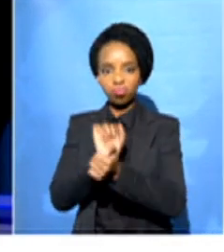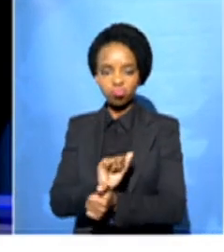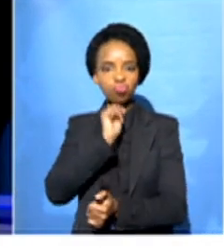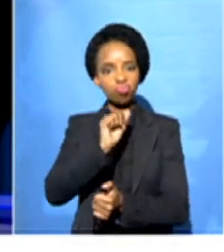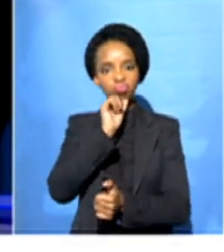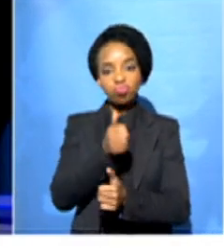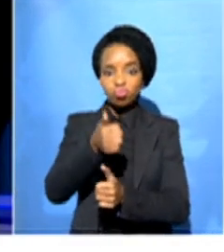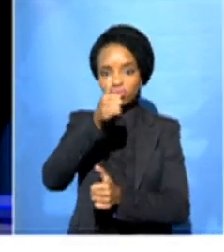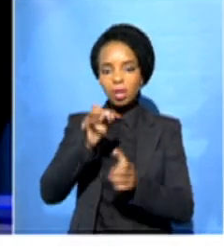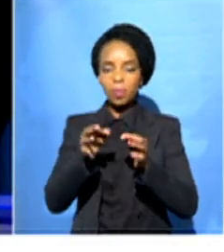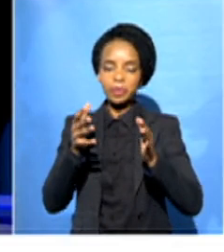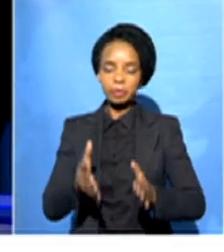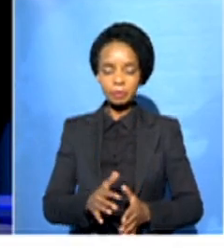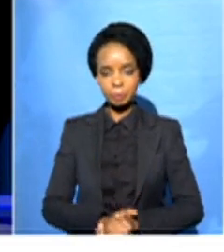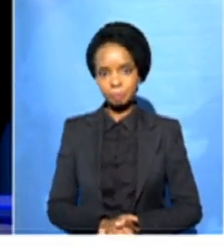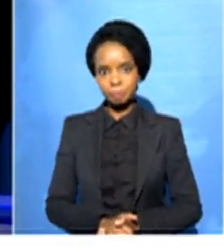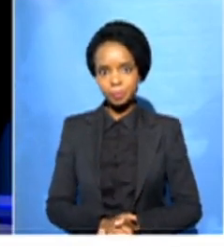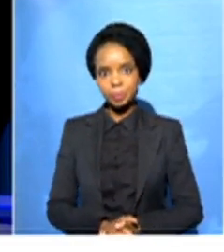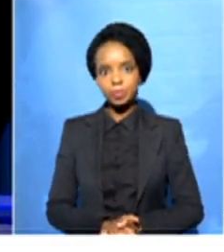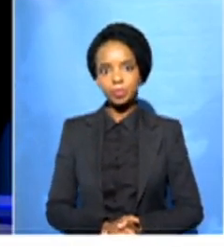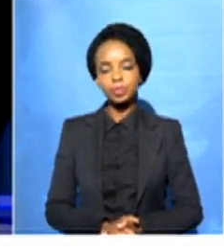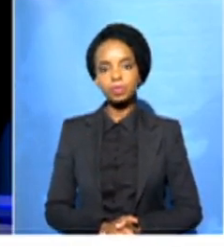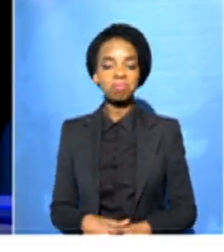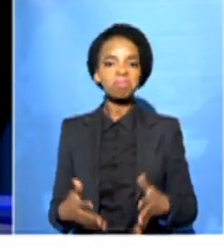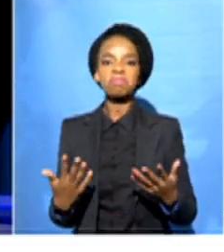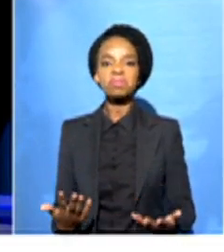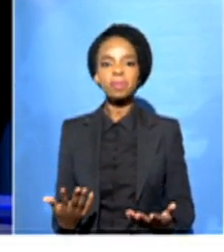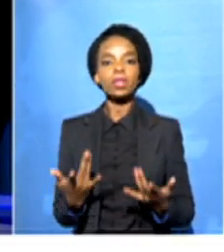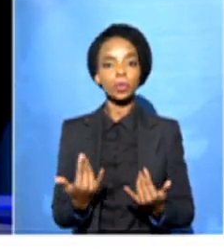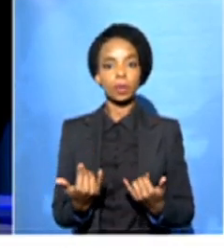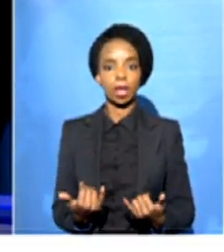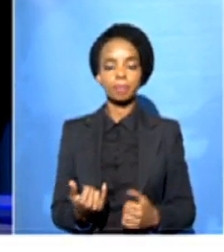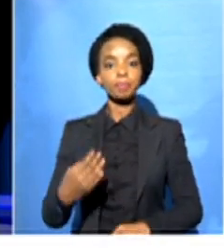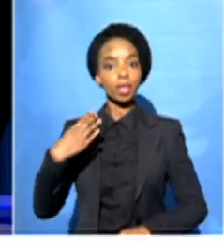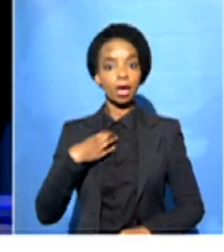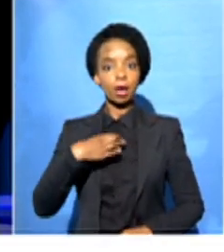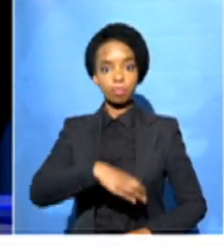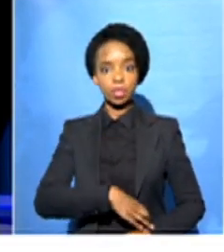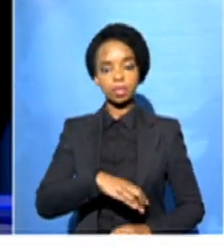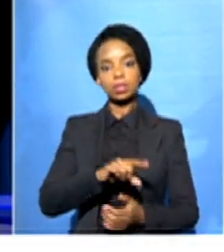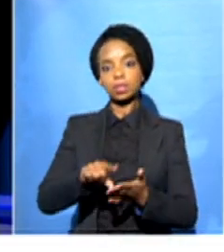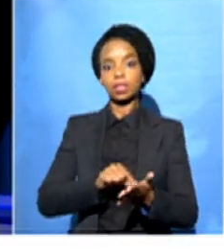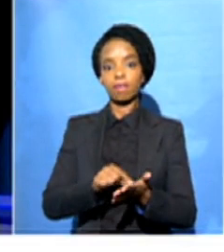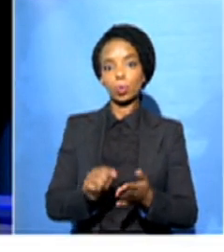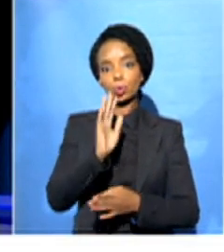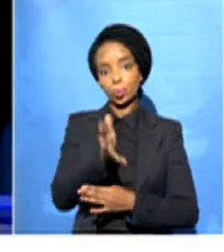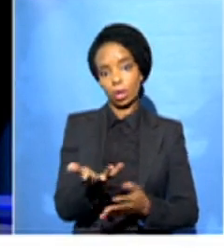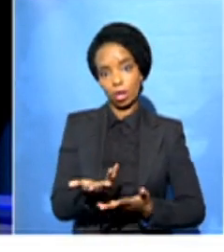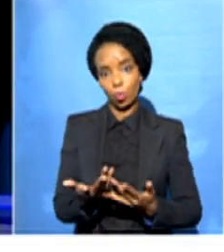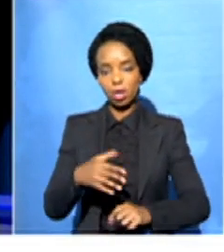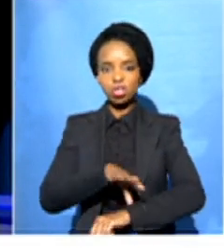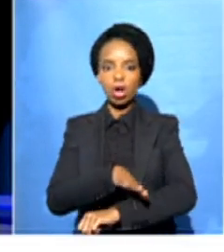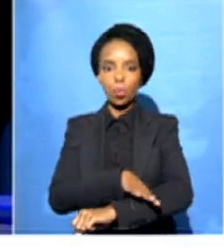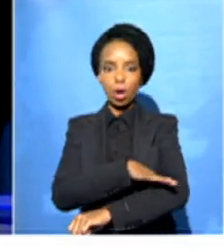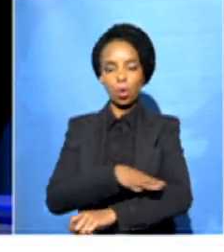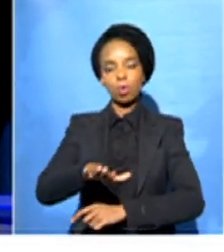today, the significance of the president voting in Shawelo. It's a very significant thing. I